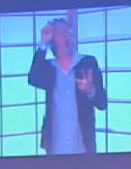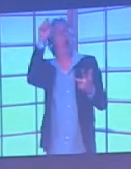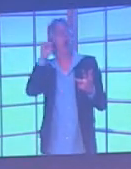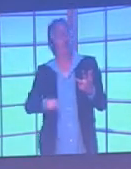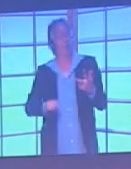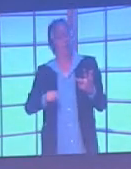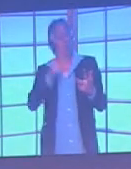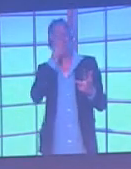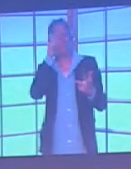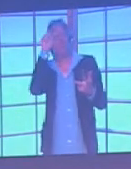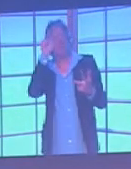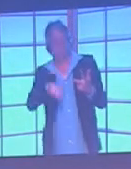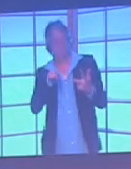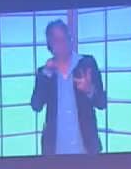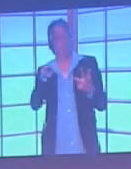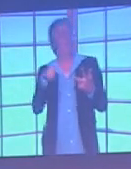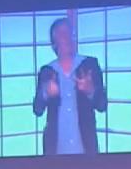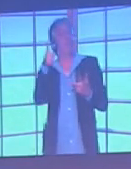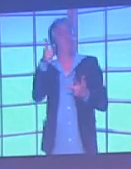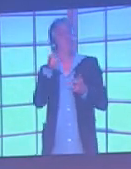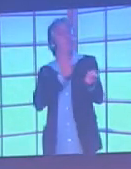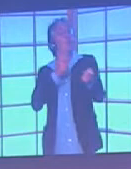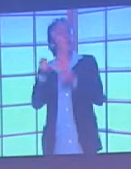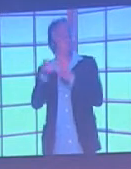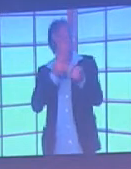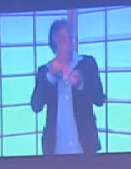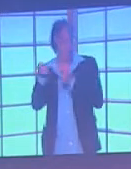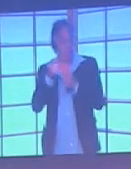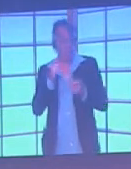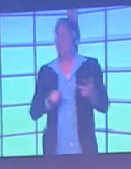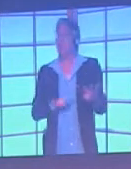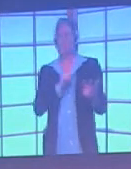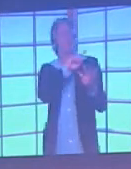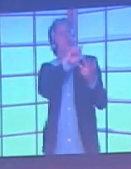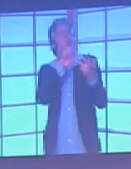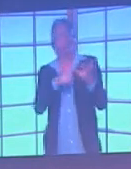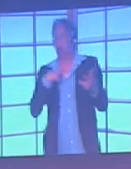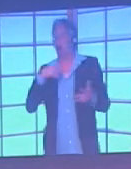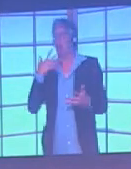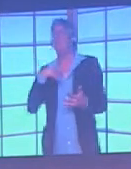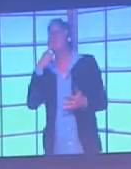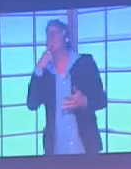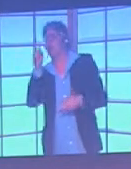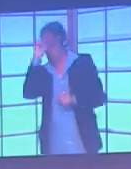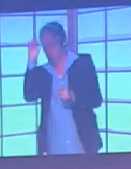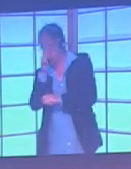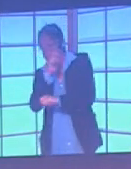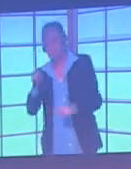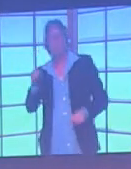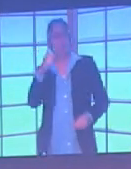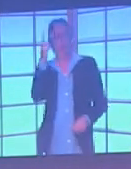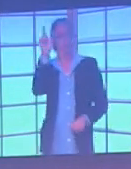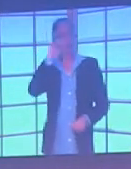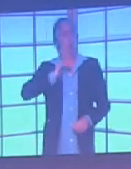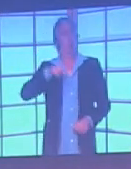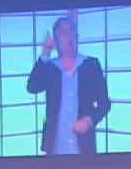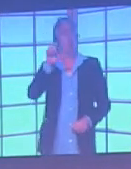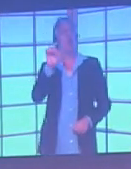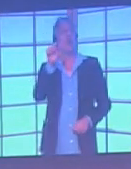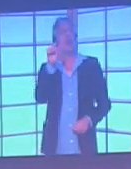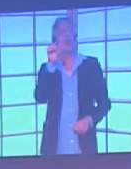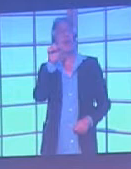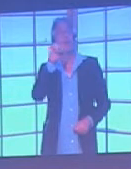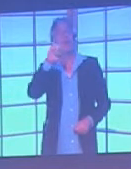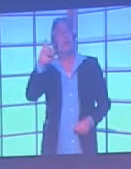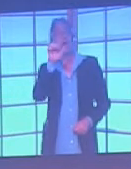CAFE. And I want to make a special reference to Tetiana Gluchenko, who is in the audience, and I know will be pleased to share